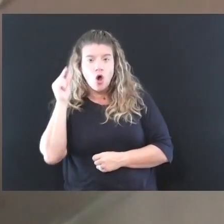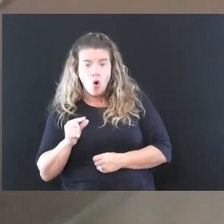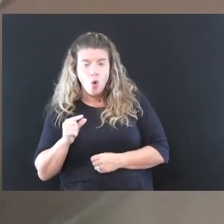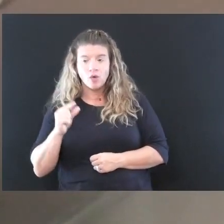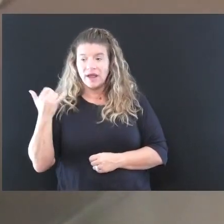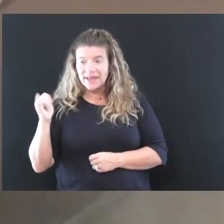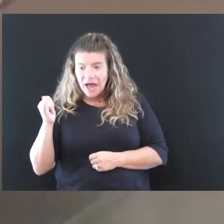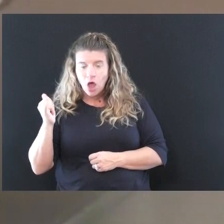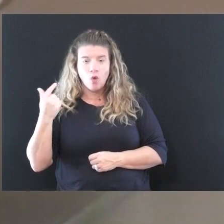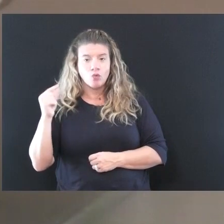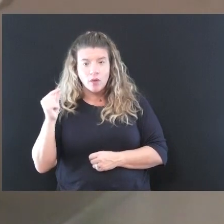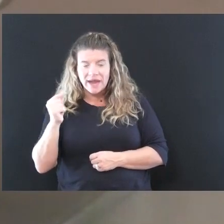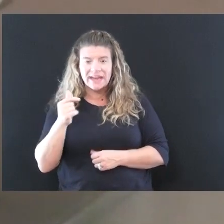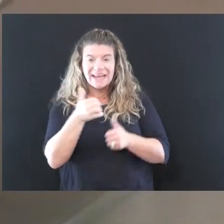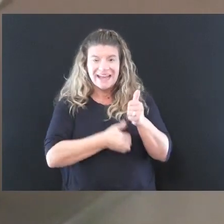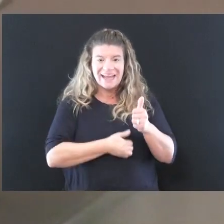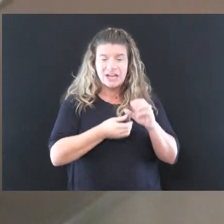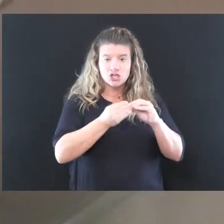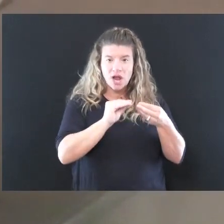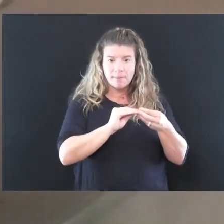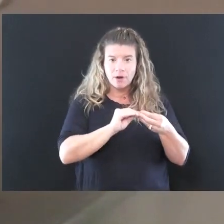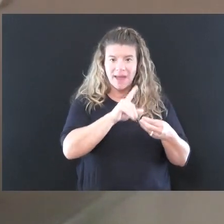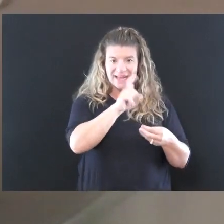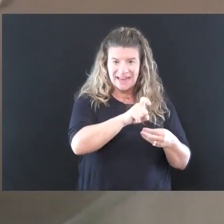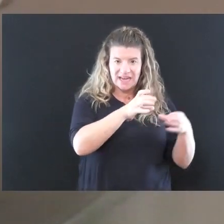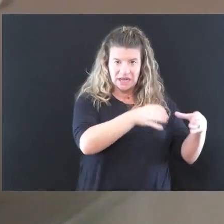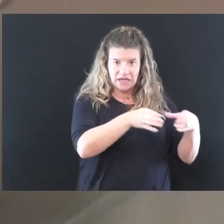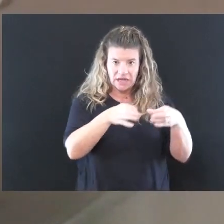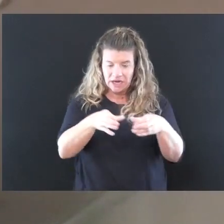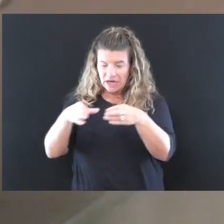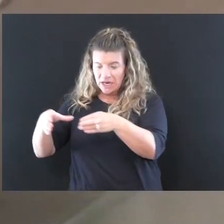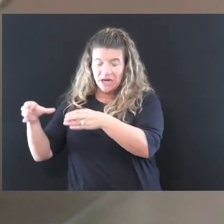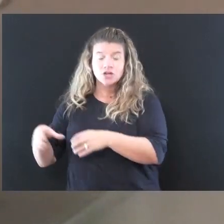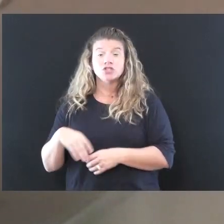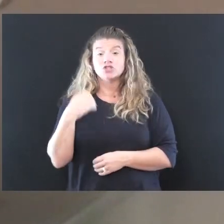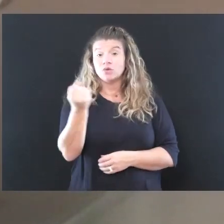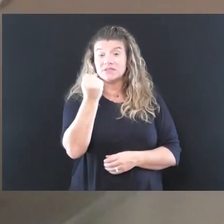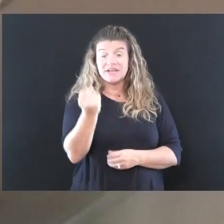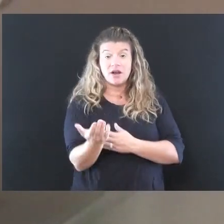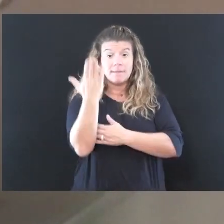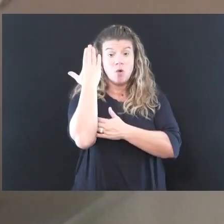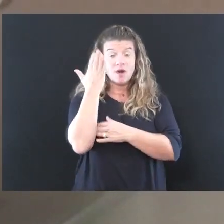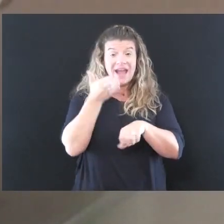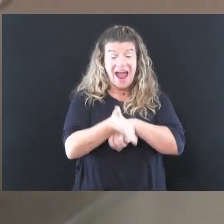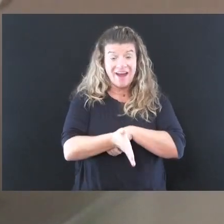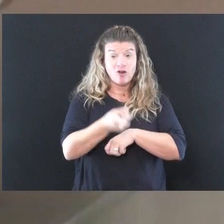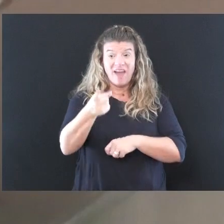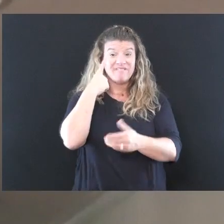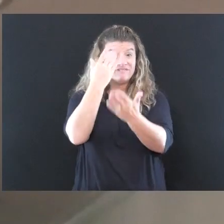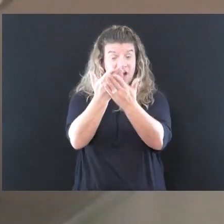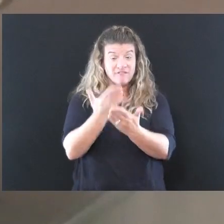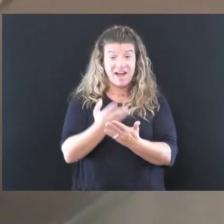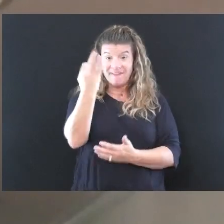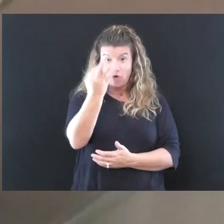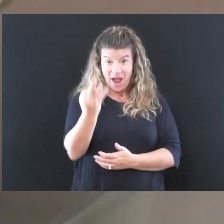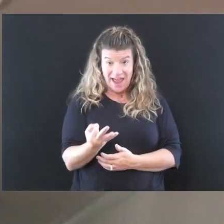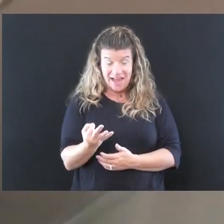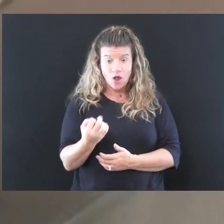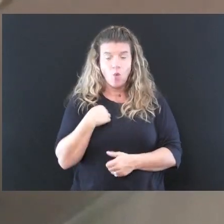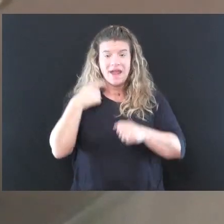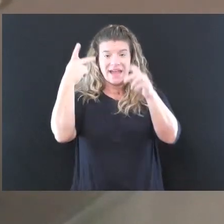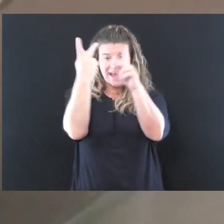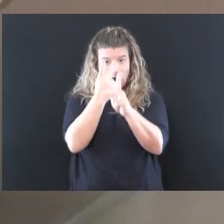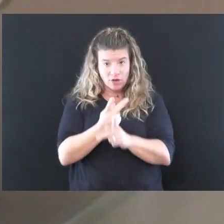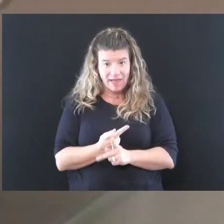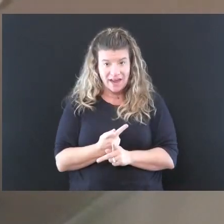yellow, and green counties. On Saturday morning, after the data is verified and then tabulated, we have